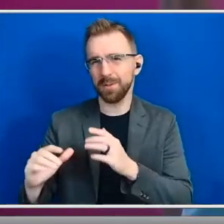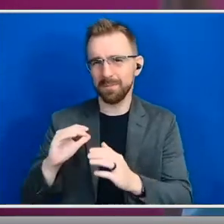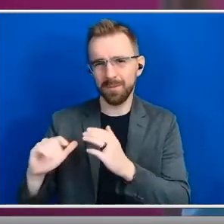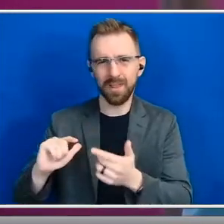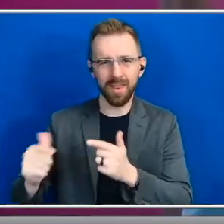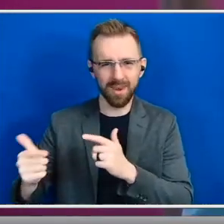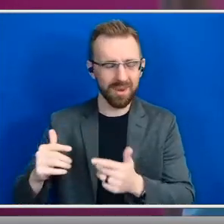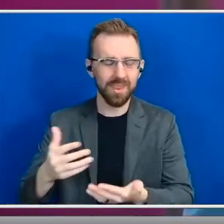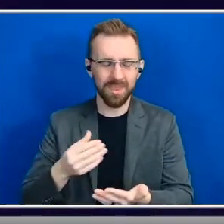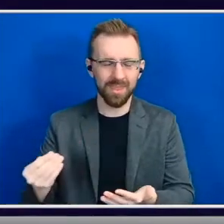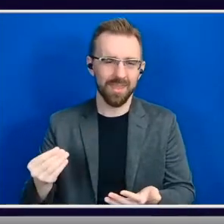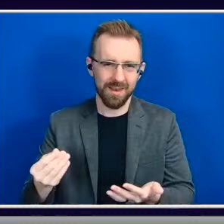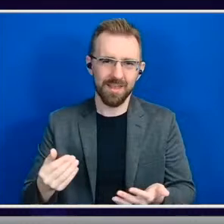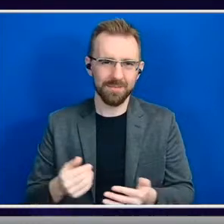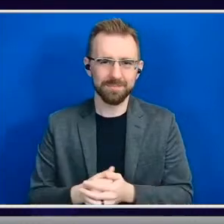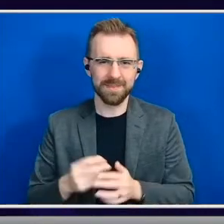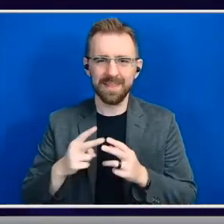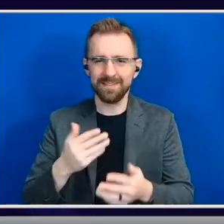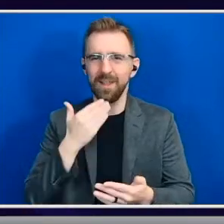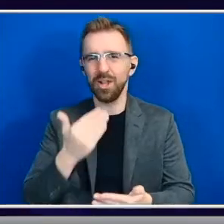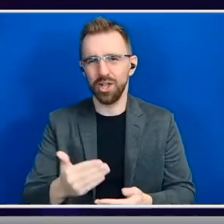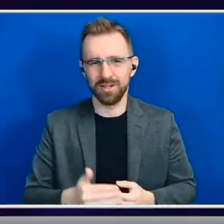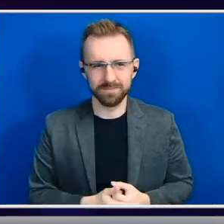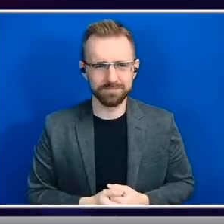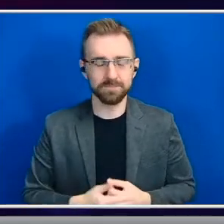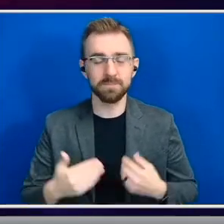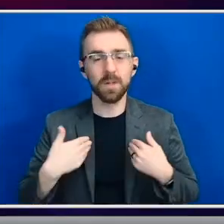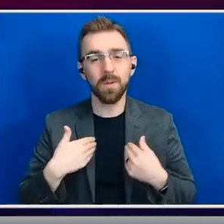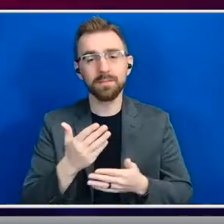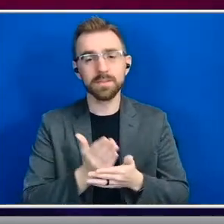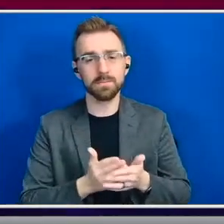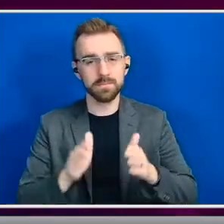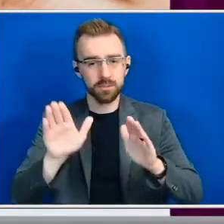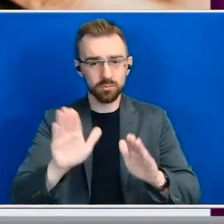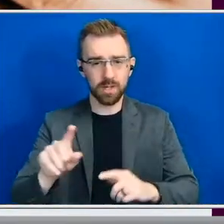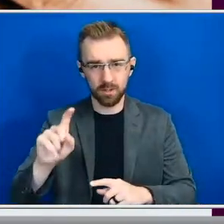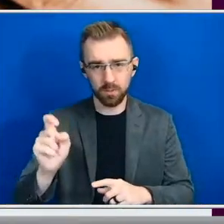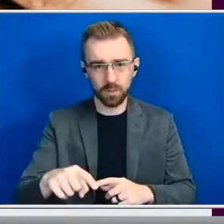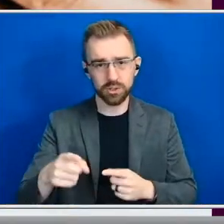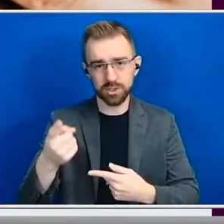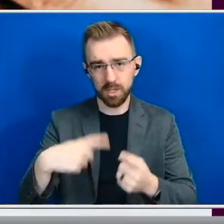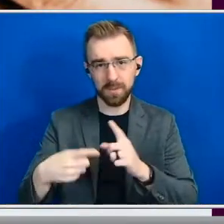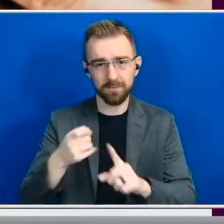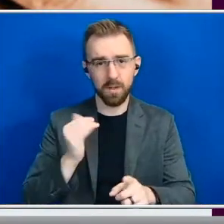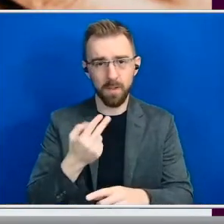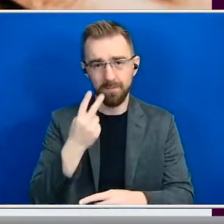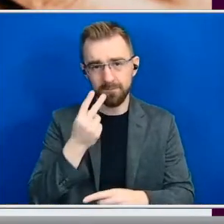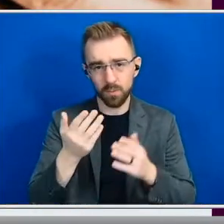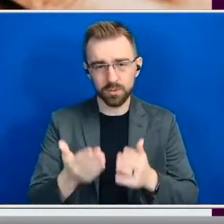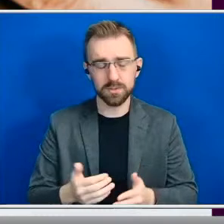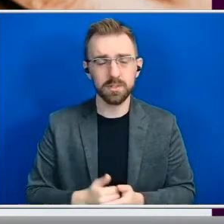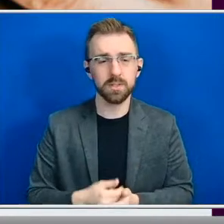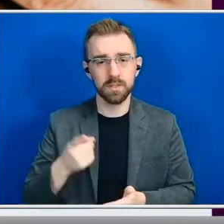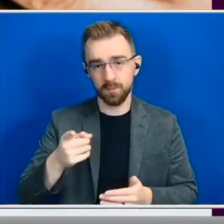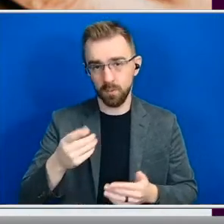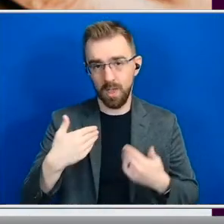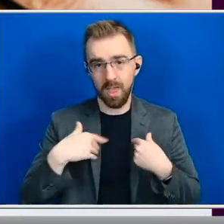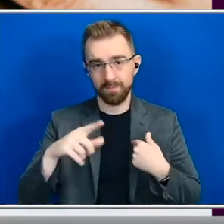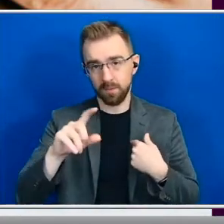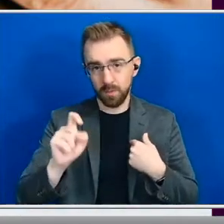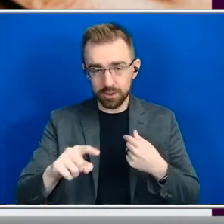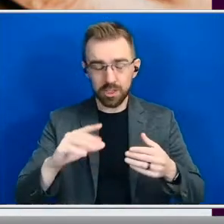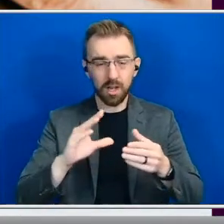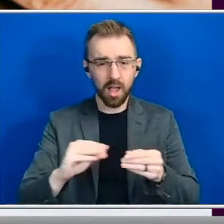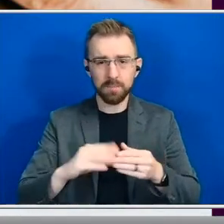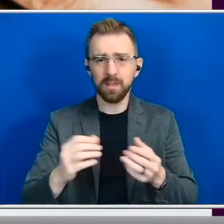it's very good. We have some great questions coming in from our viewers. If you have a question or a comment, just send it to us on